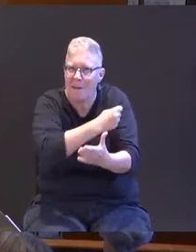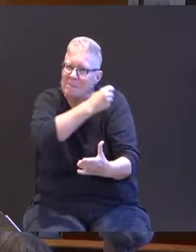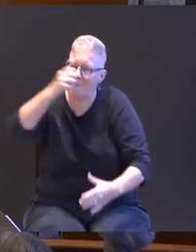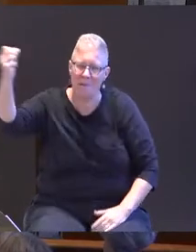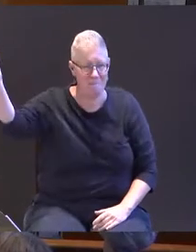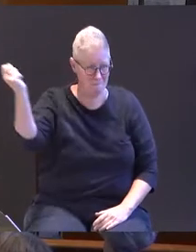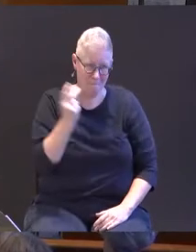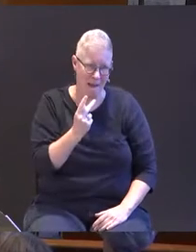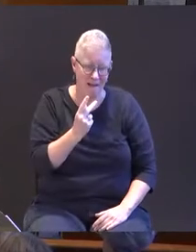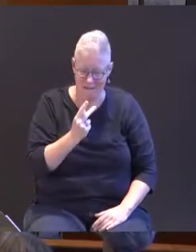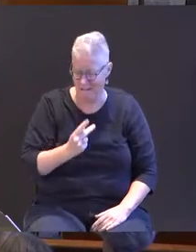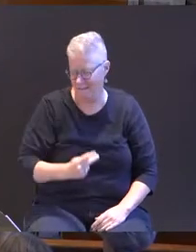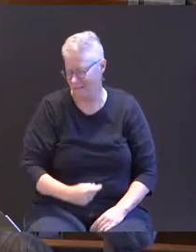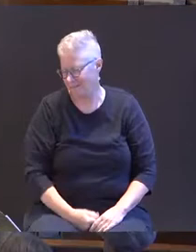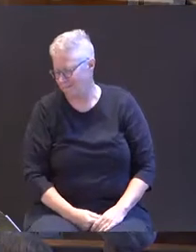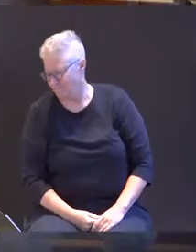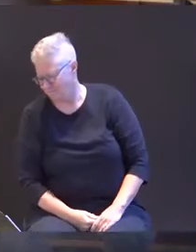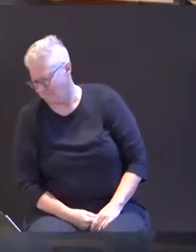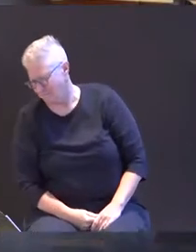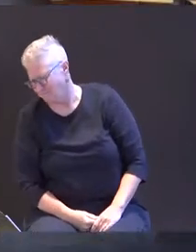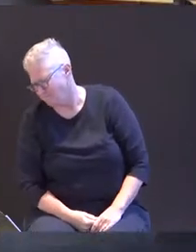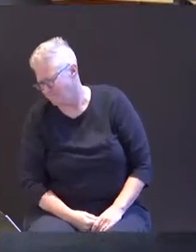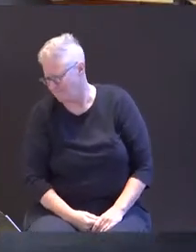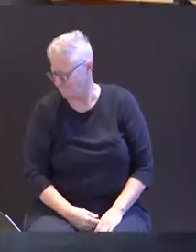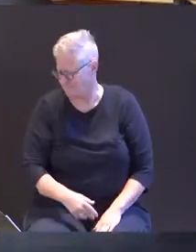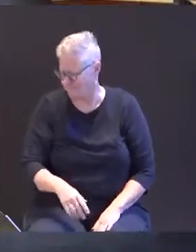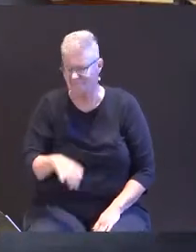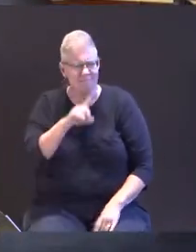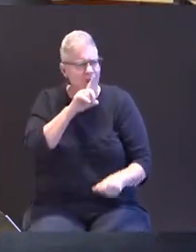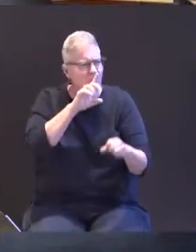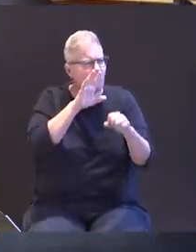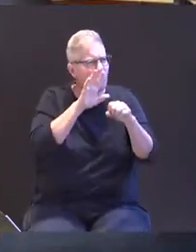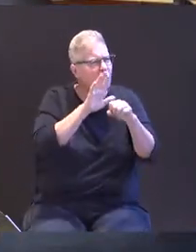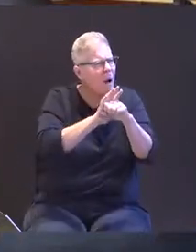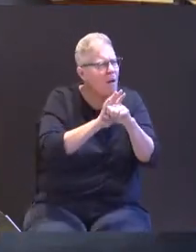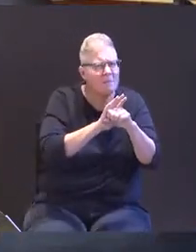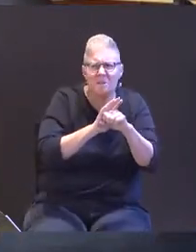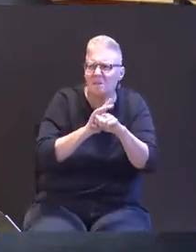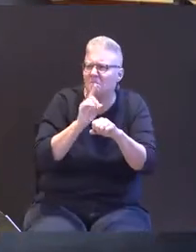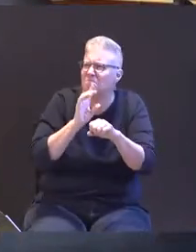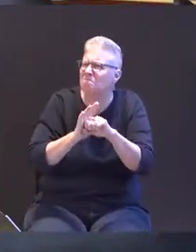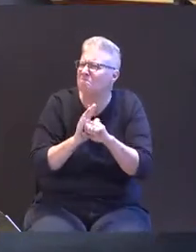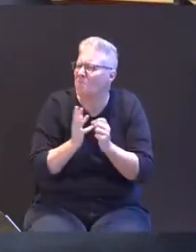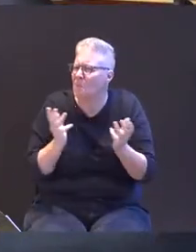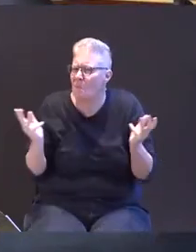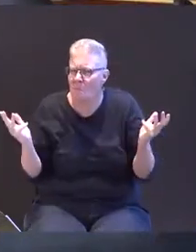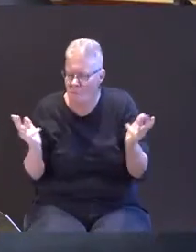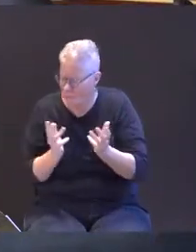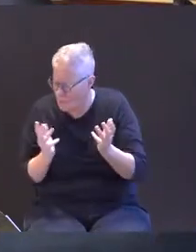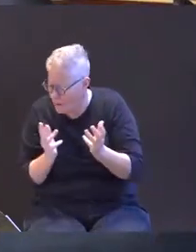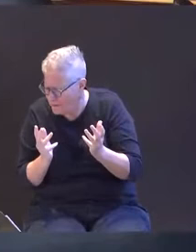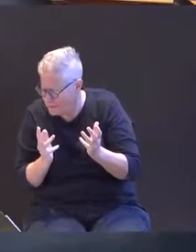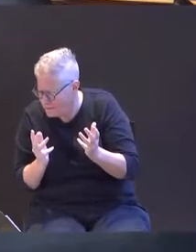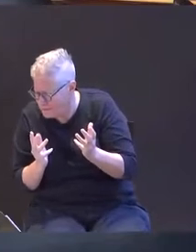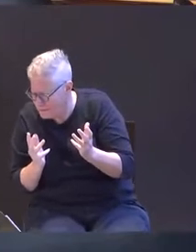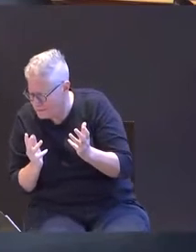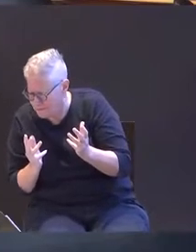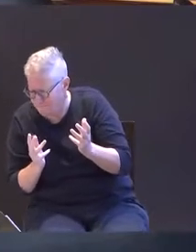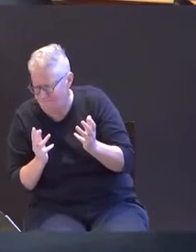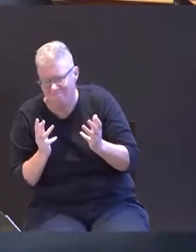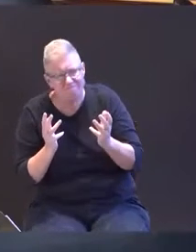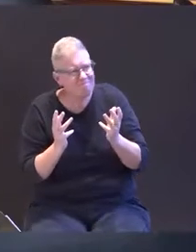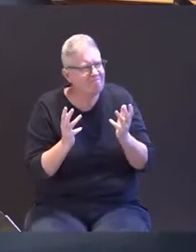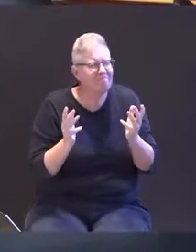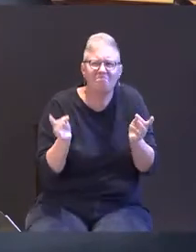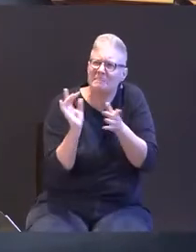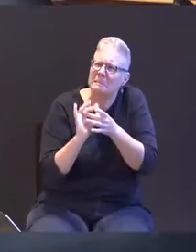back. What were the promises caught on the tips of